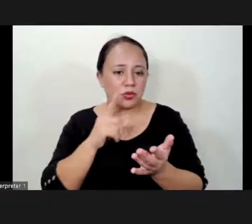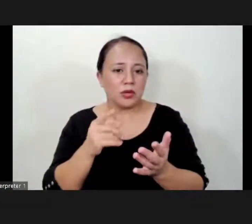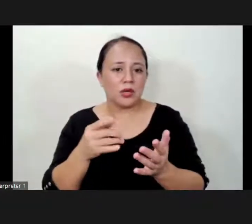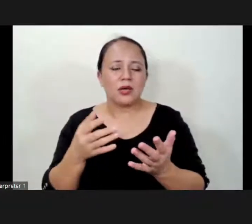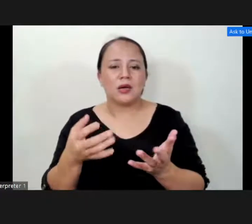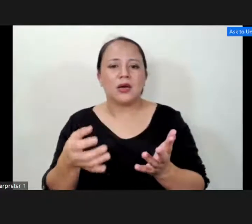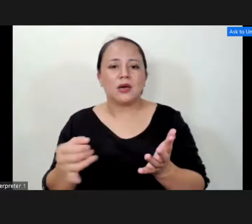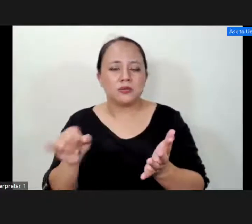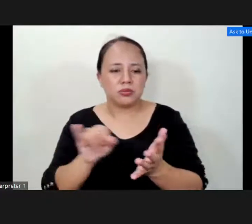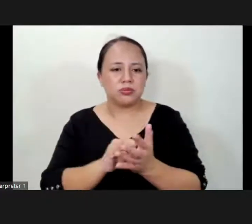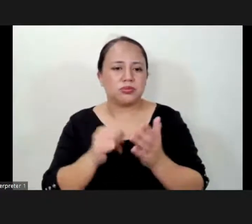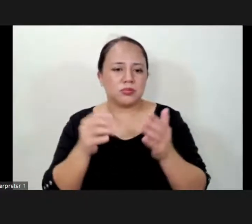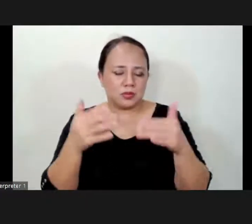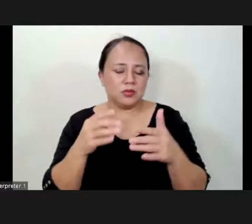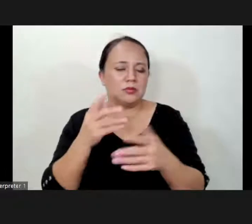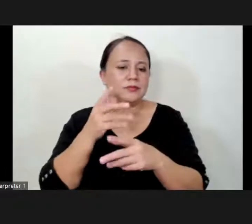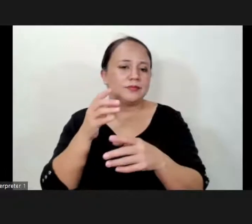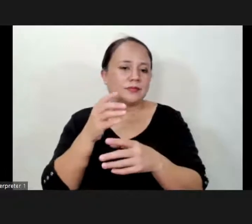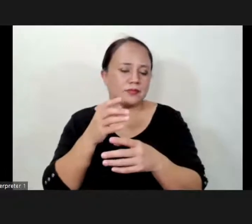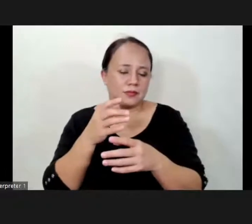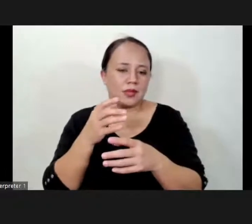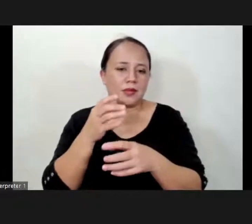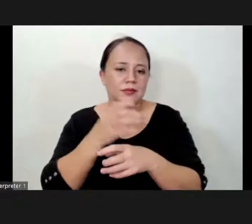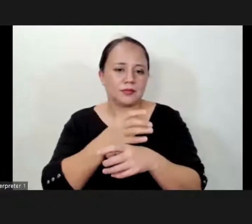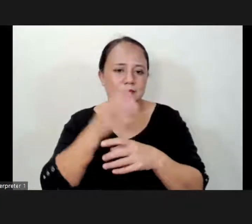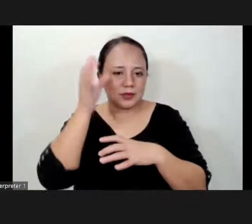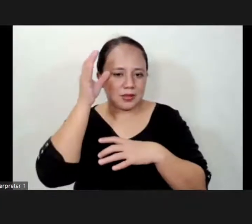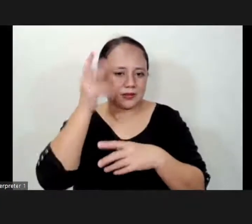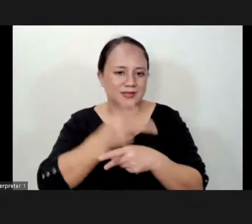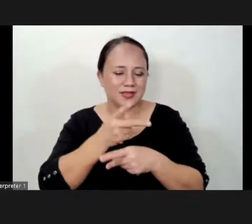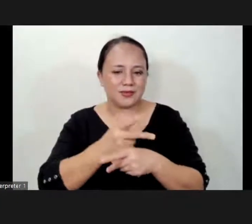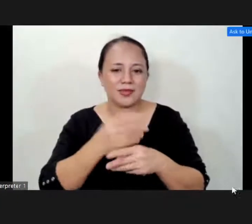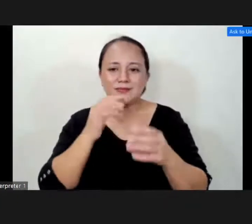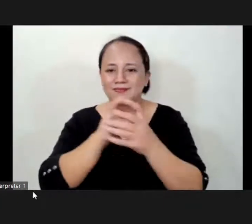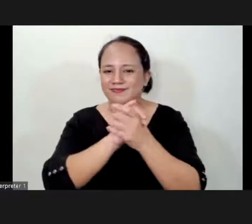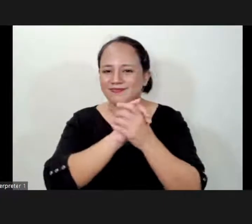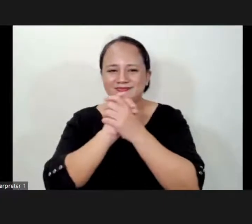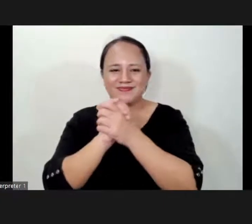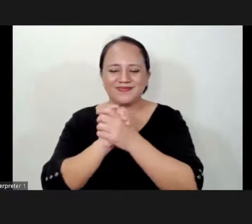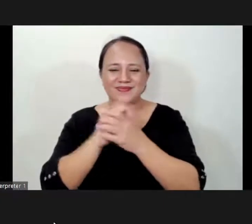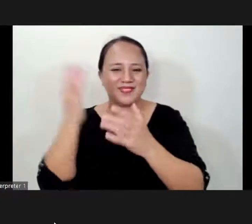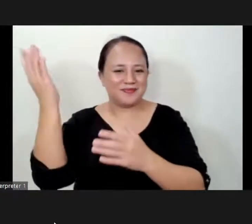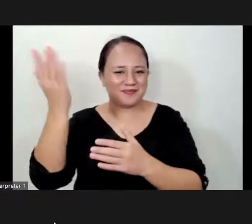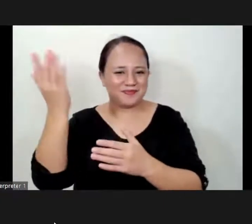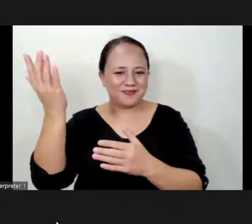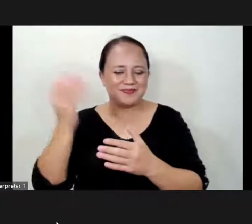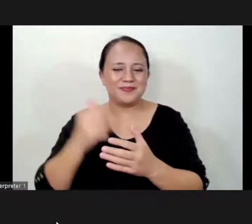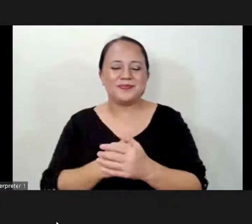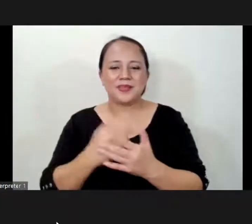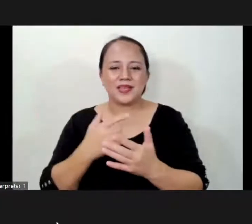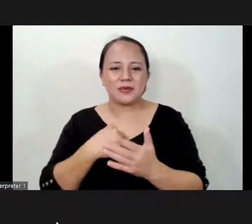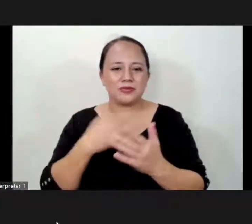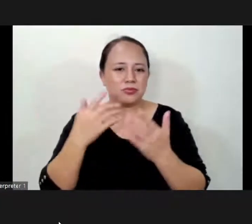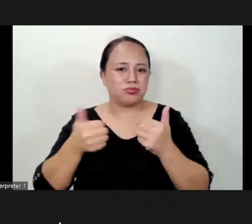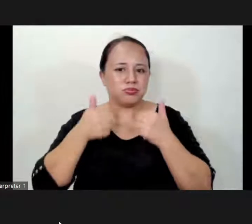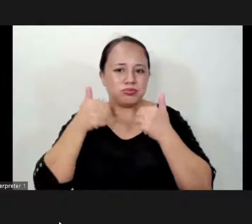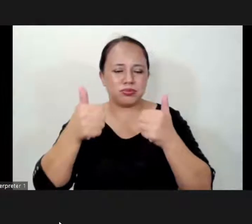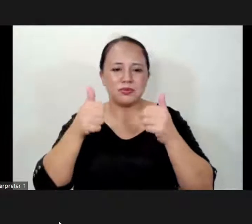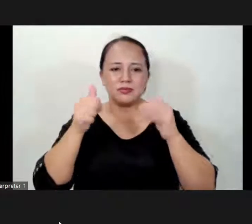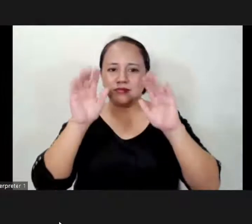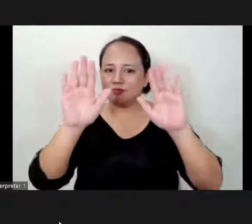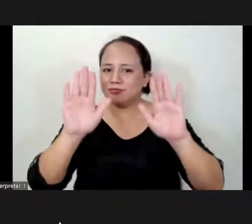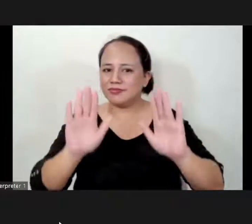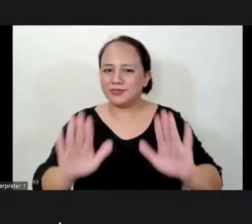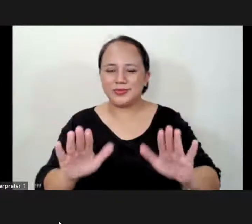invested in cancer care. That's all. Thank you very much. And I would like to congratulate all the speakers. They did a very, very wonderful job